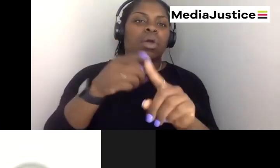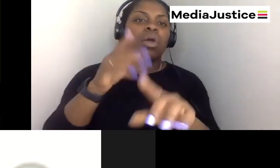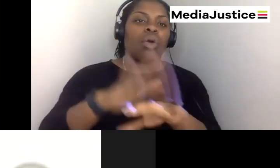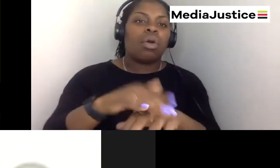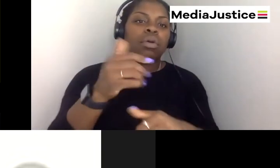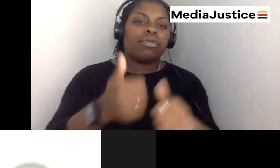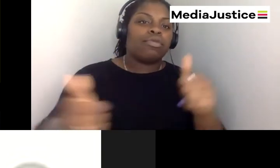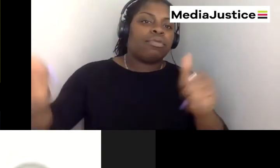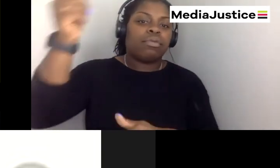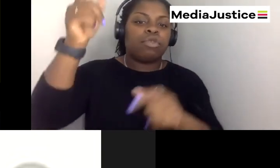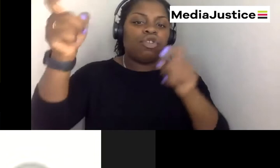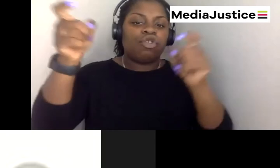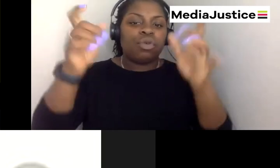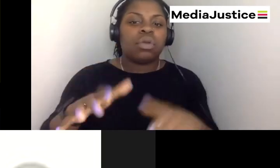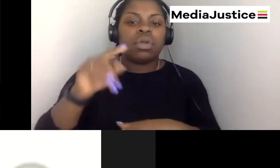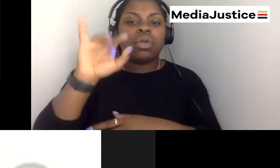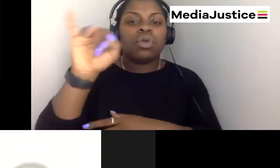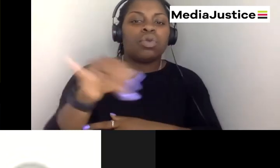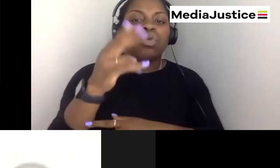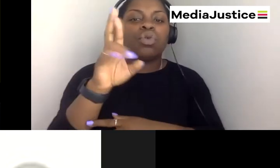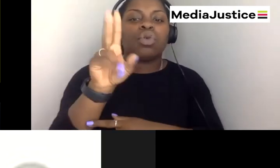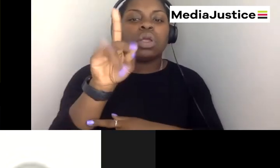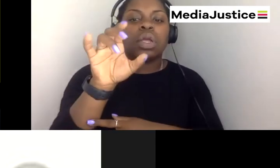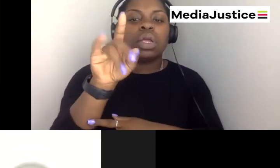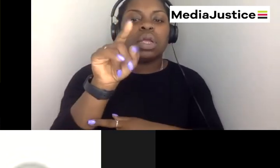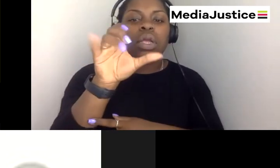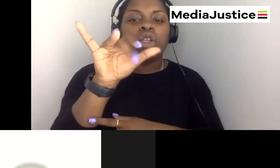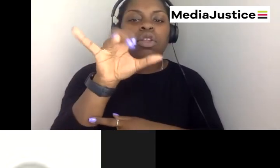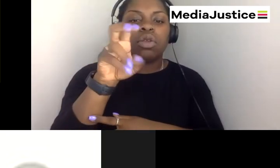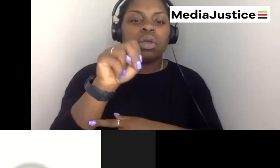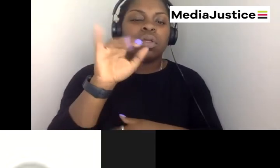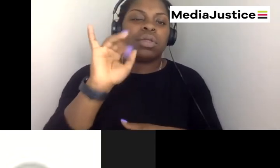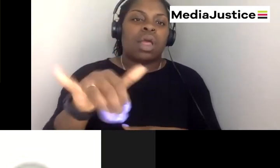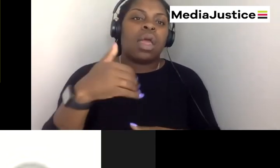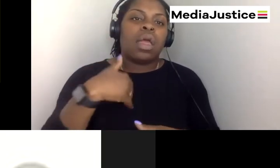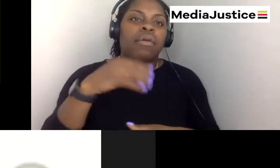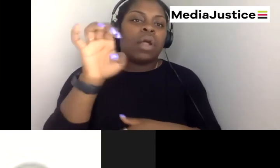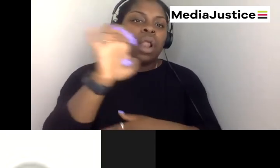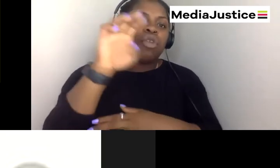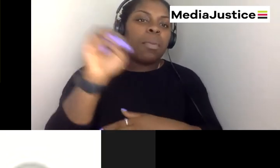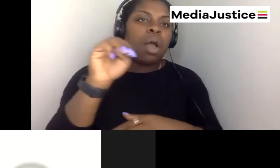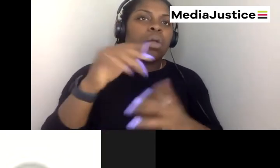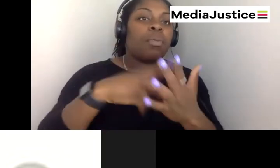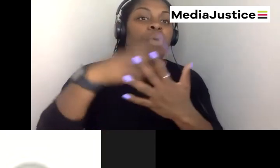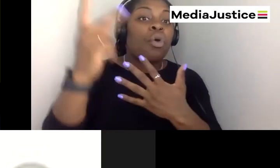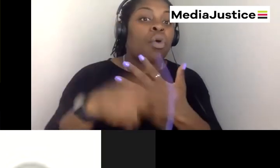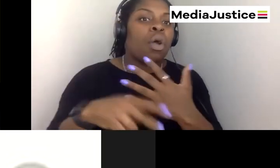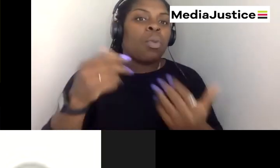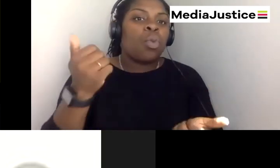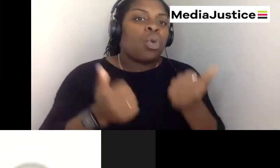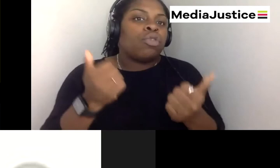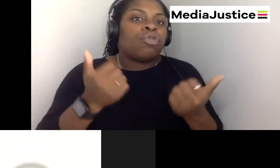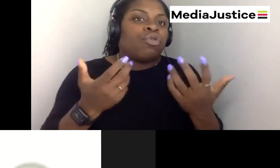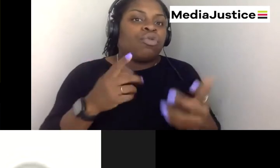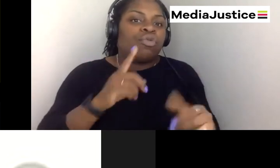general, the state prison system will have an electronic monitoring program, which will have